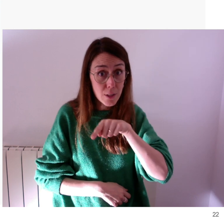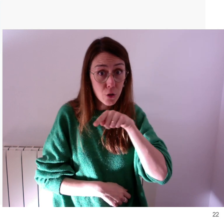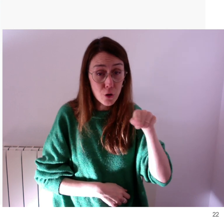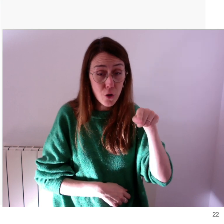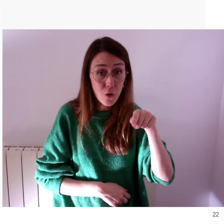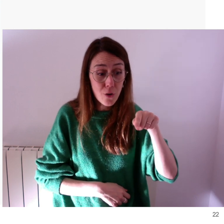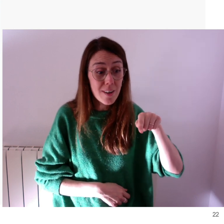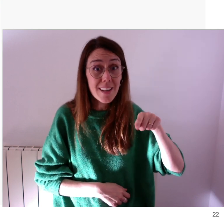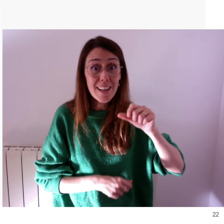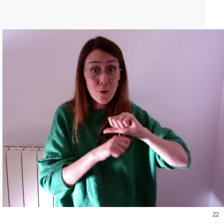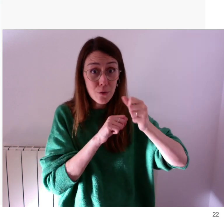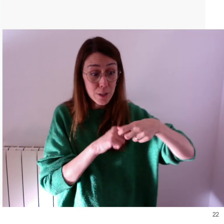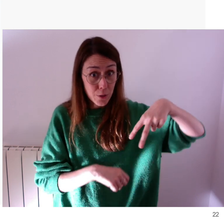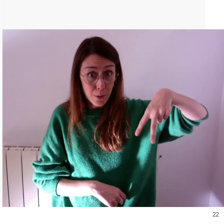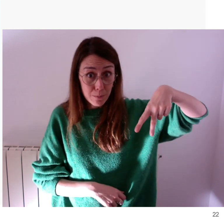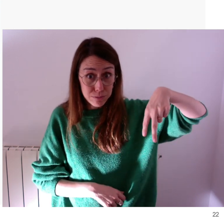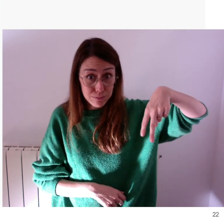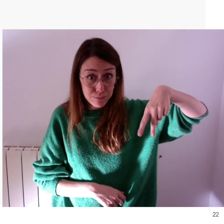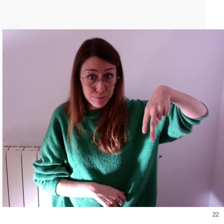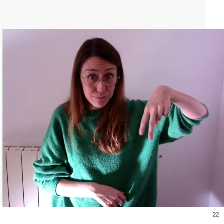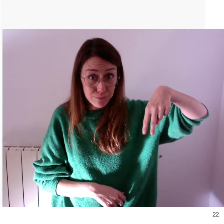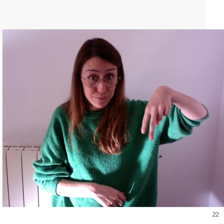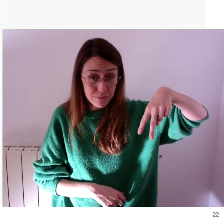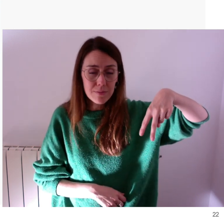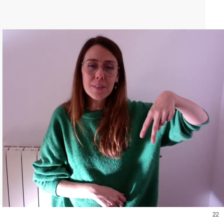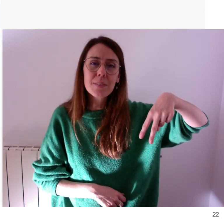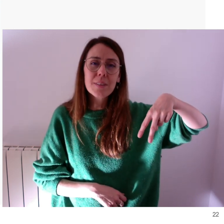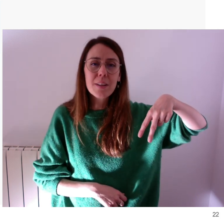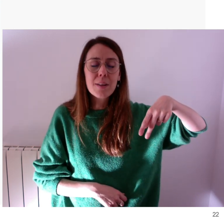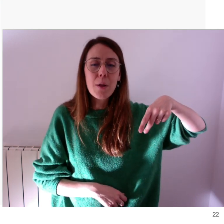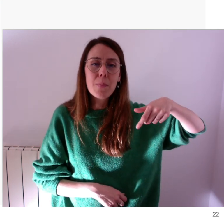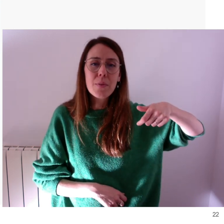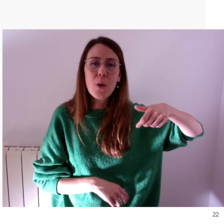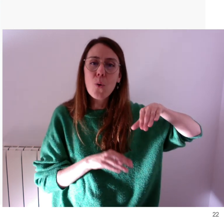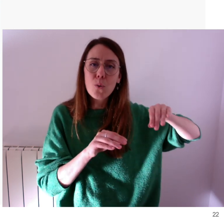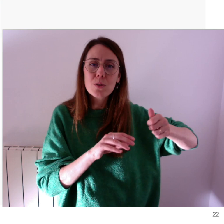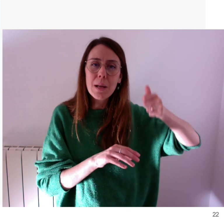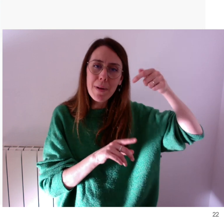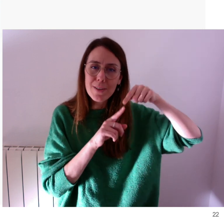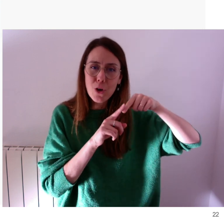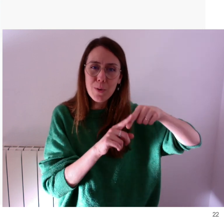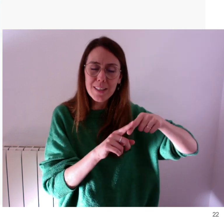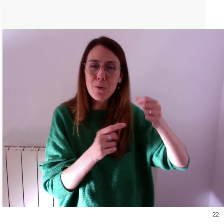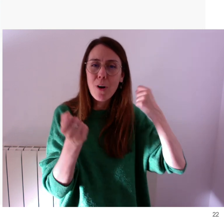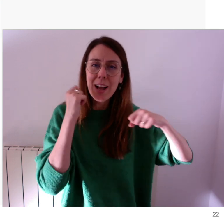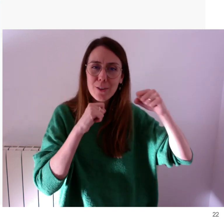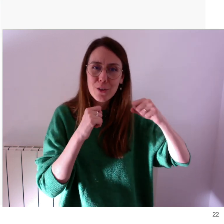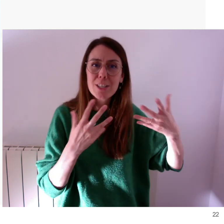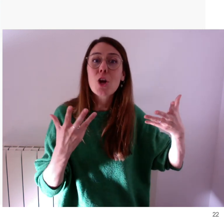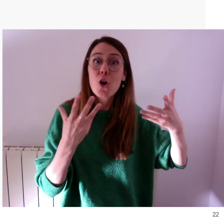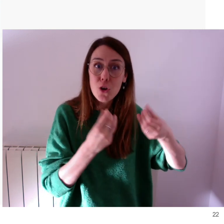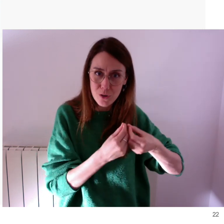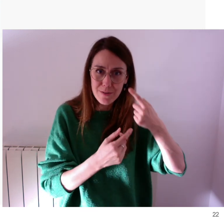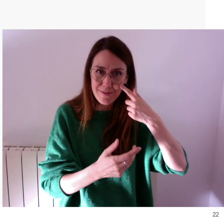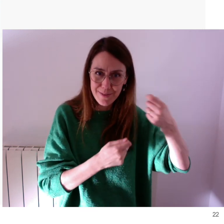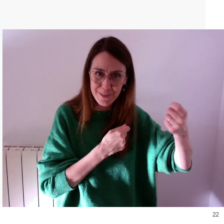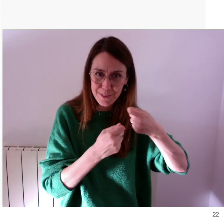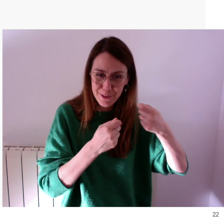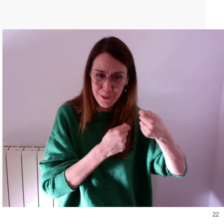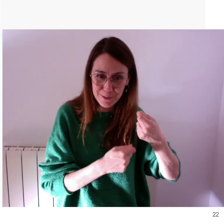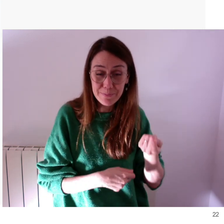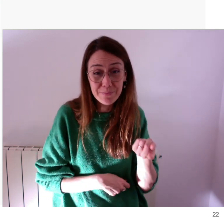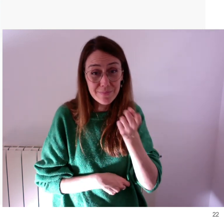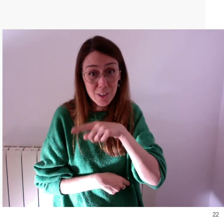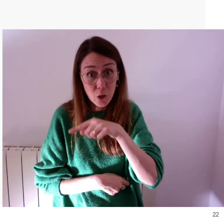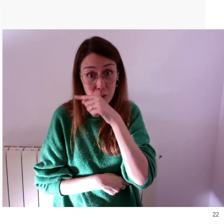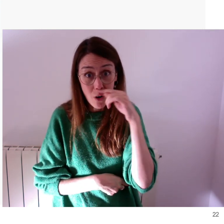often with the two hand shape instead of the two hand shape with moving fingers. As for